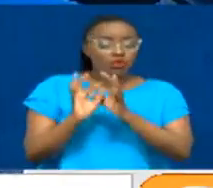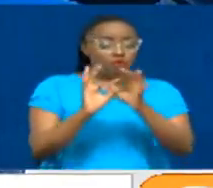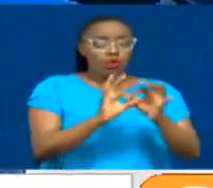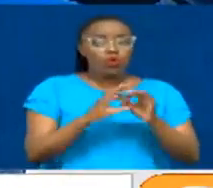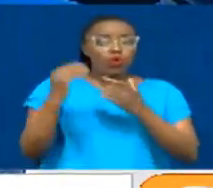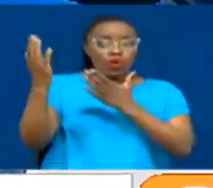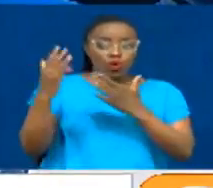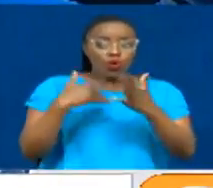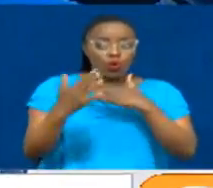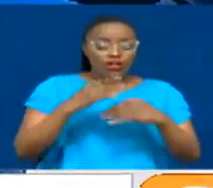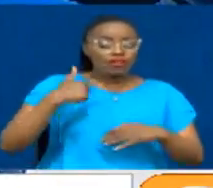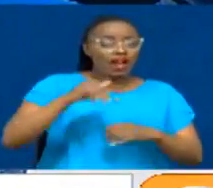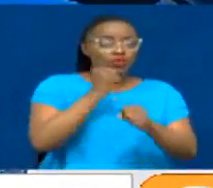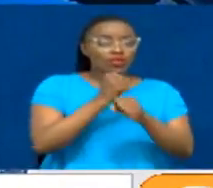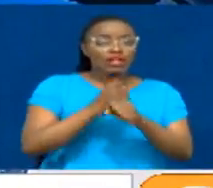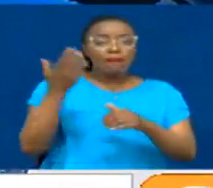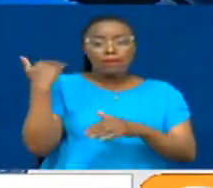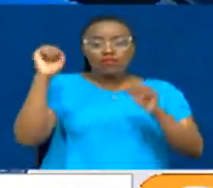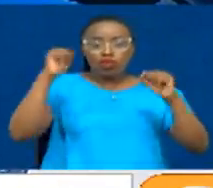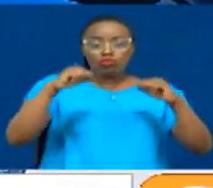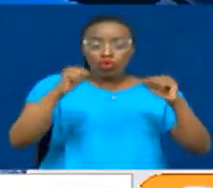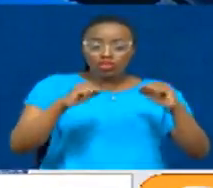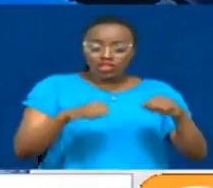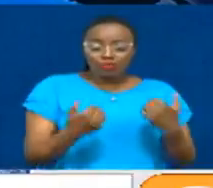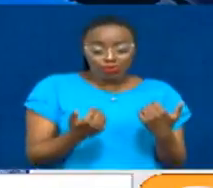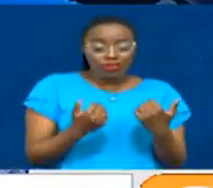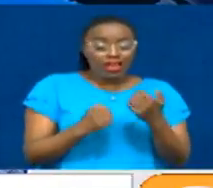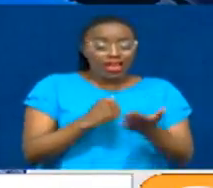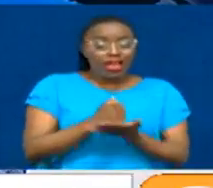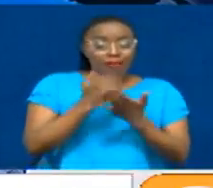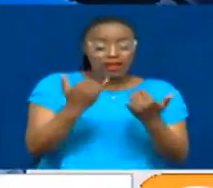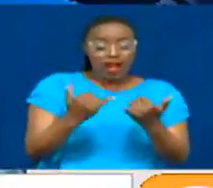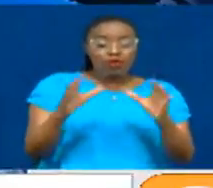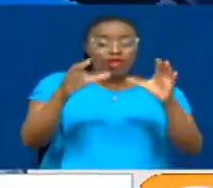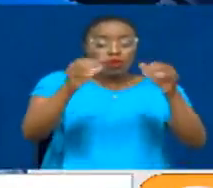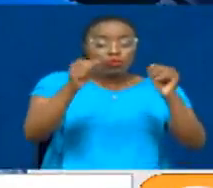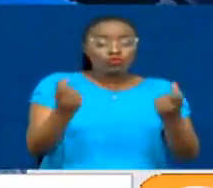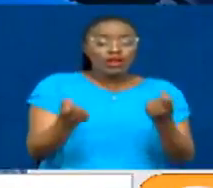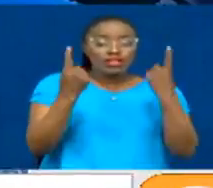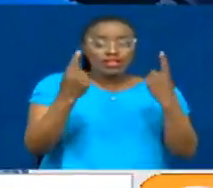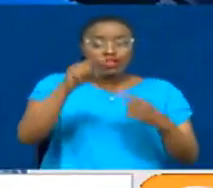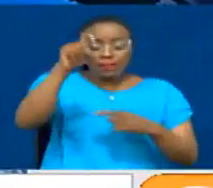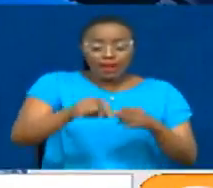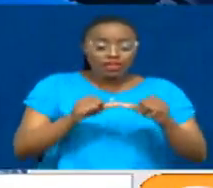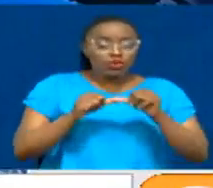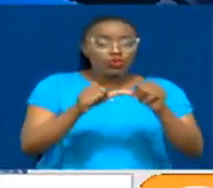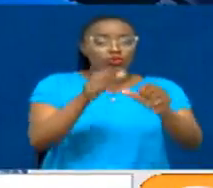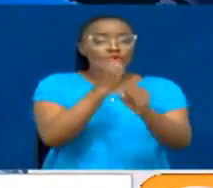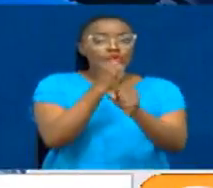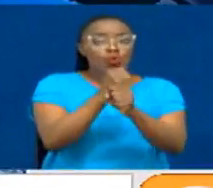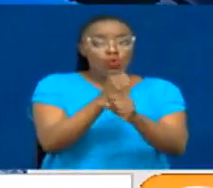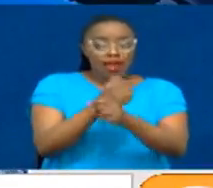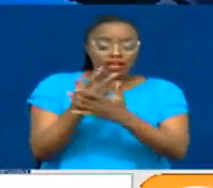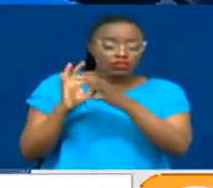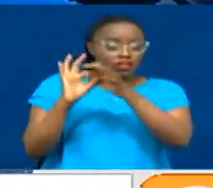hopefully what we've done in the past can will pay now, so that those communities can understand that they have to continue to work